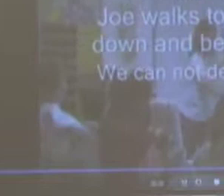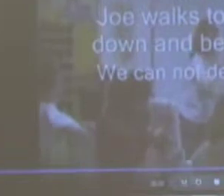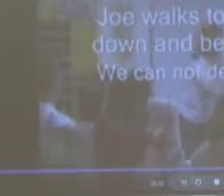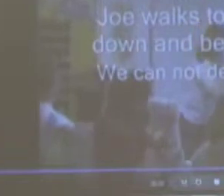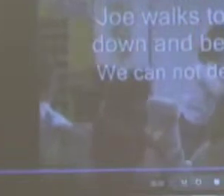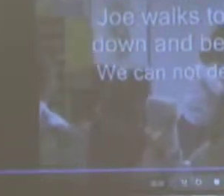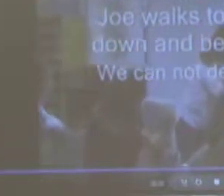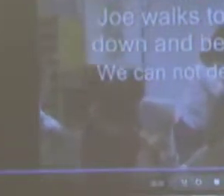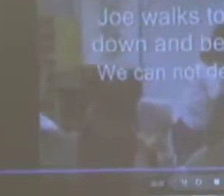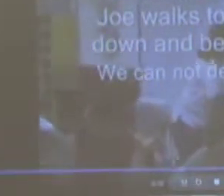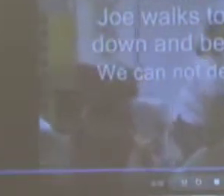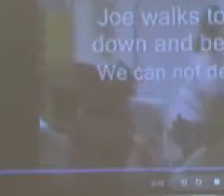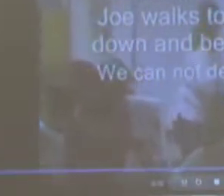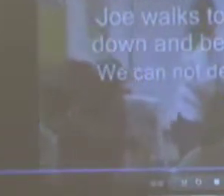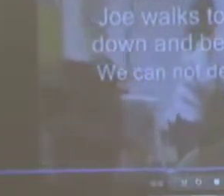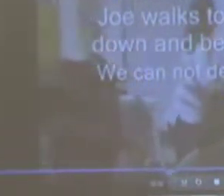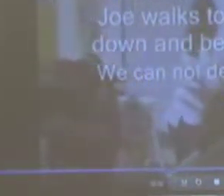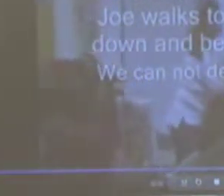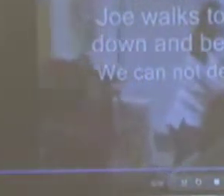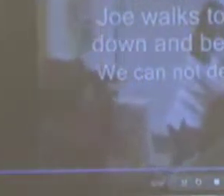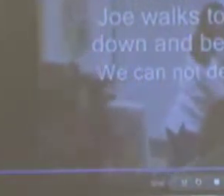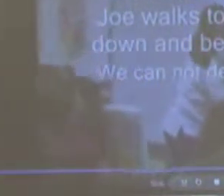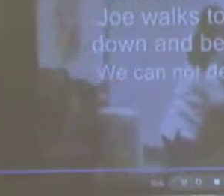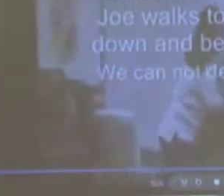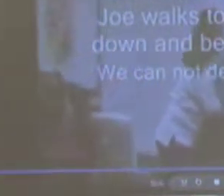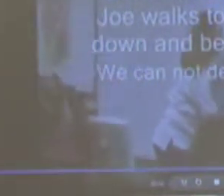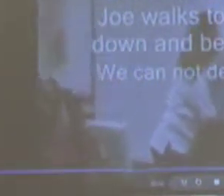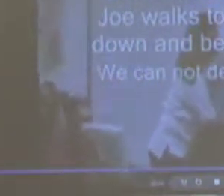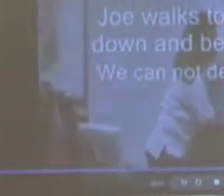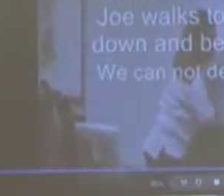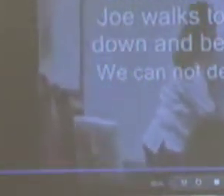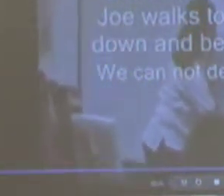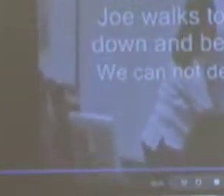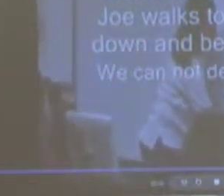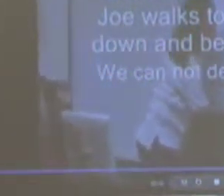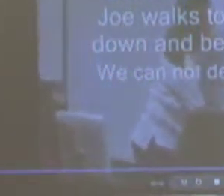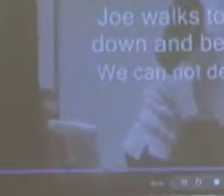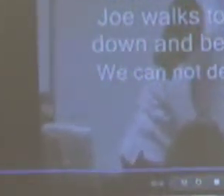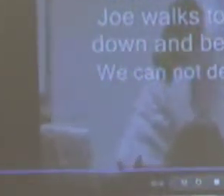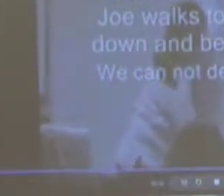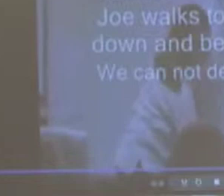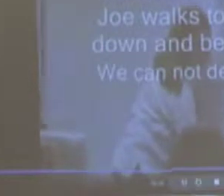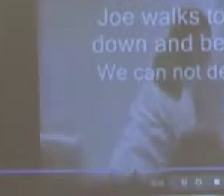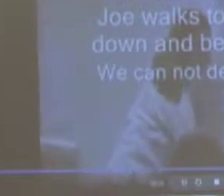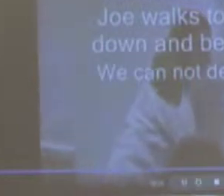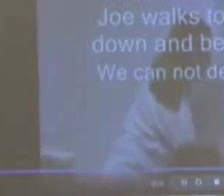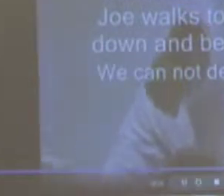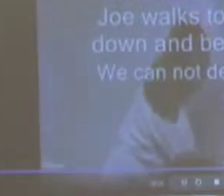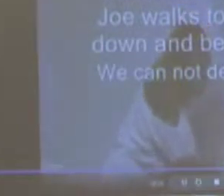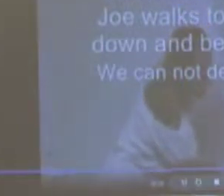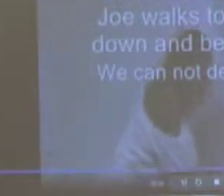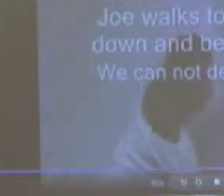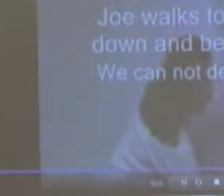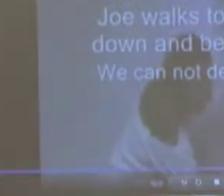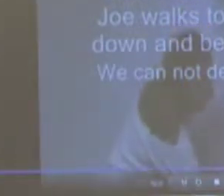the line, breaks into so many pieces that he is